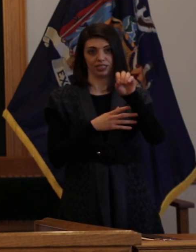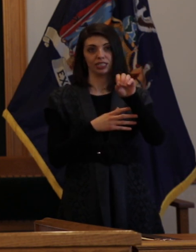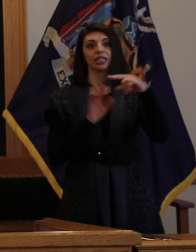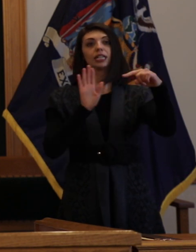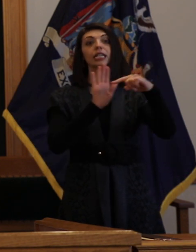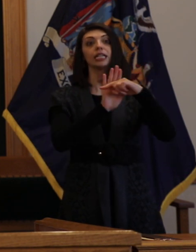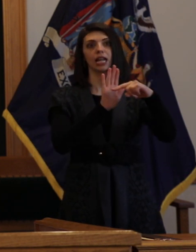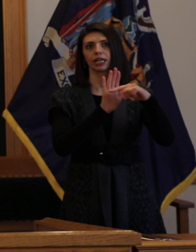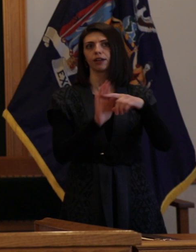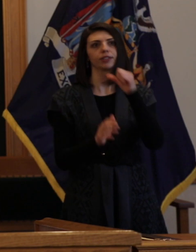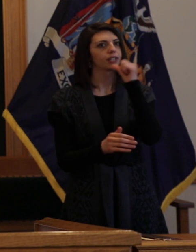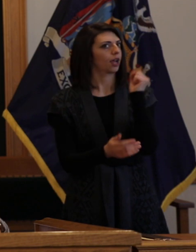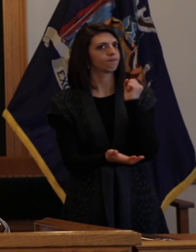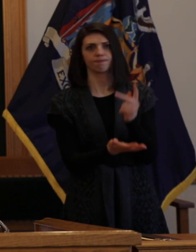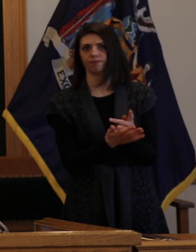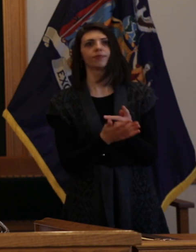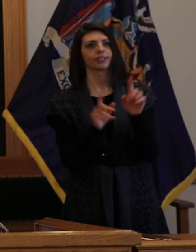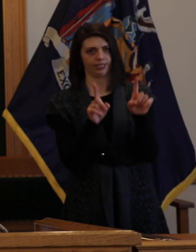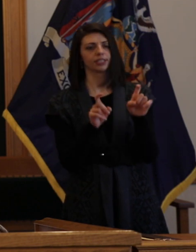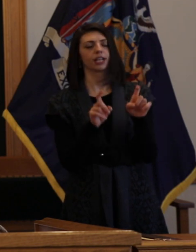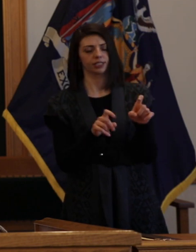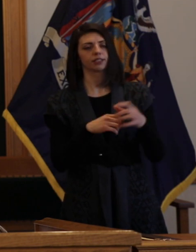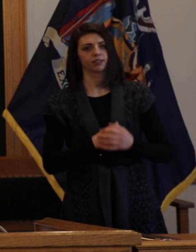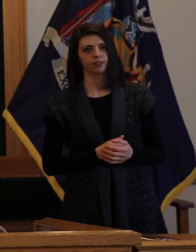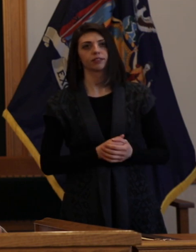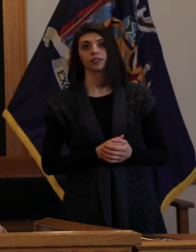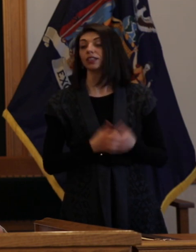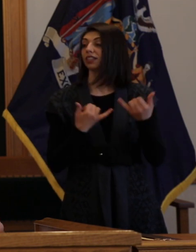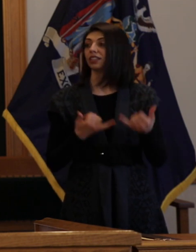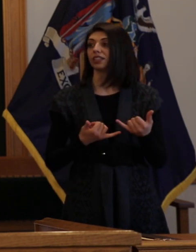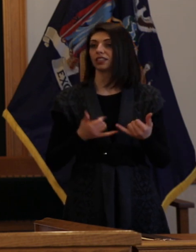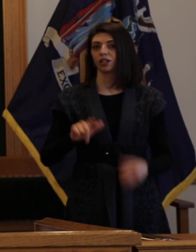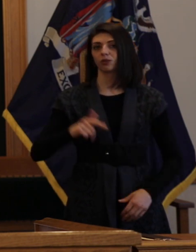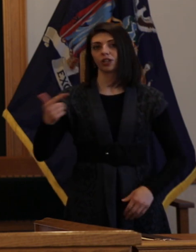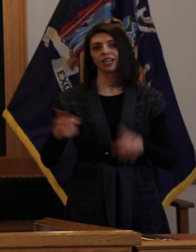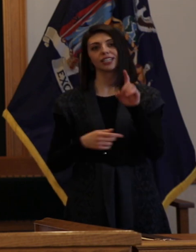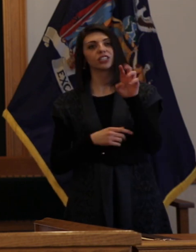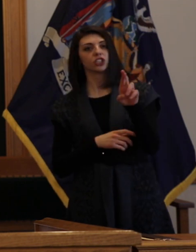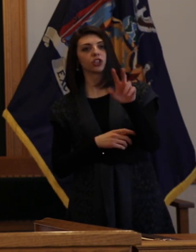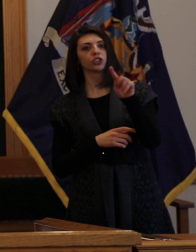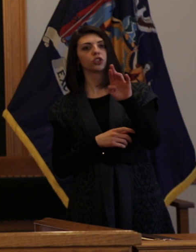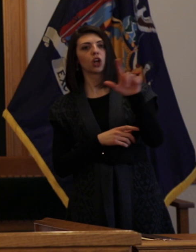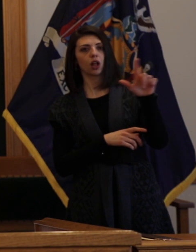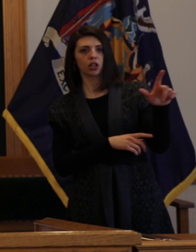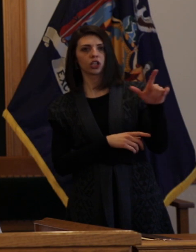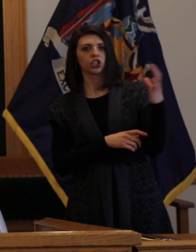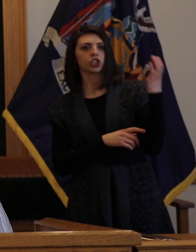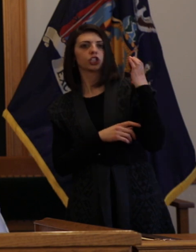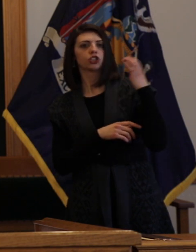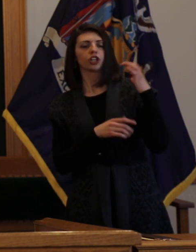test results to date. I would like to next introduce Dr. Tull, the Chief Medical Officer for Oswego